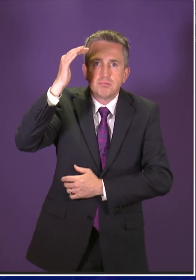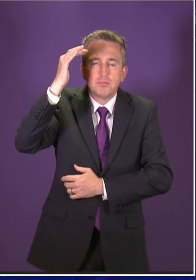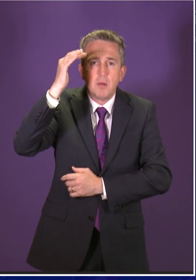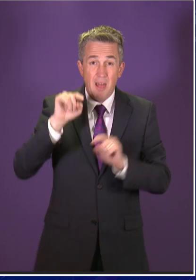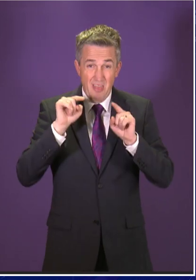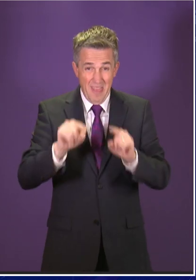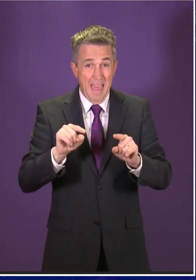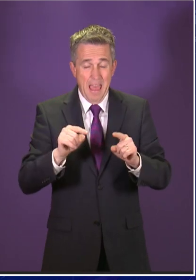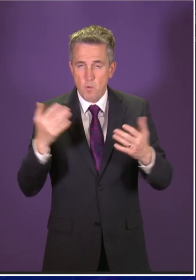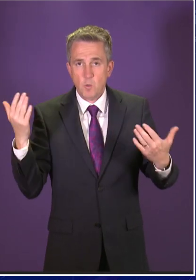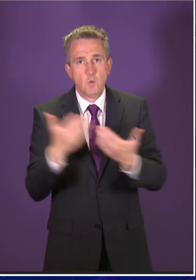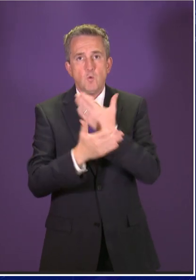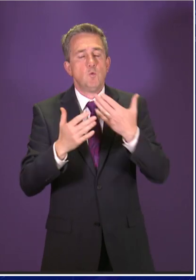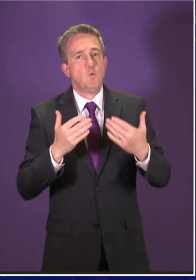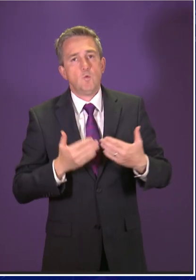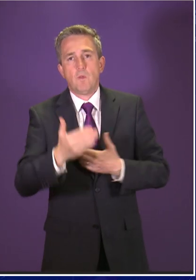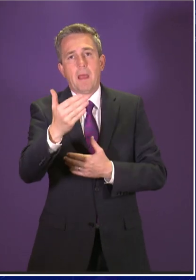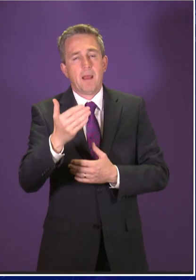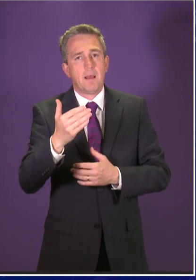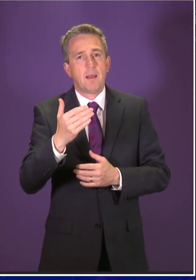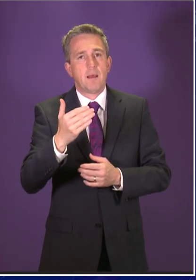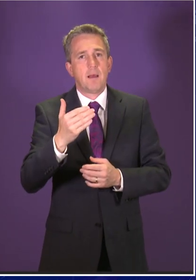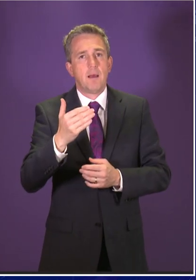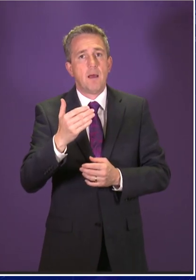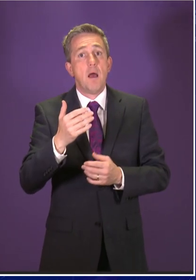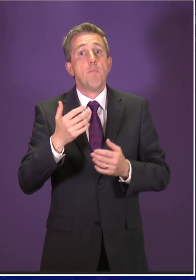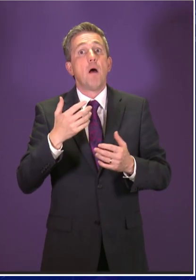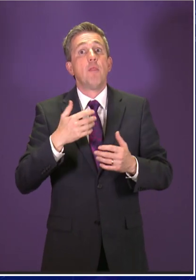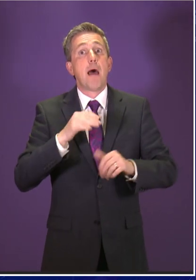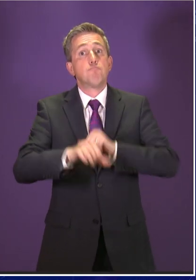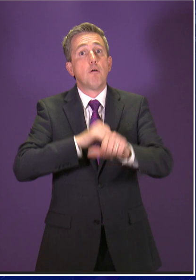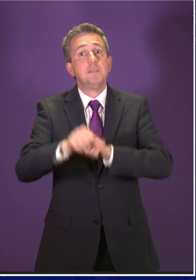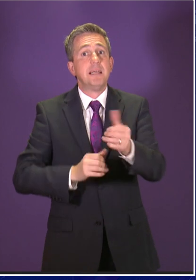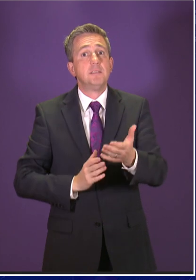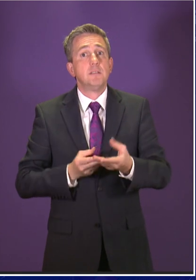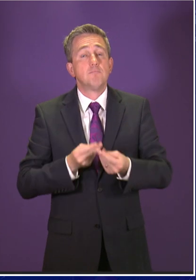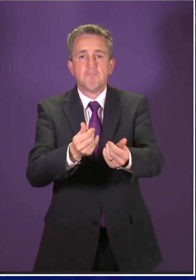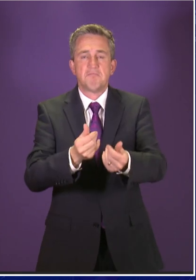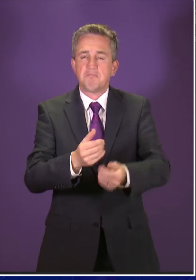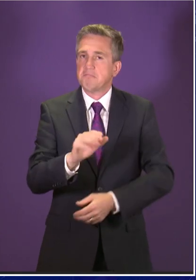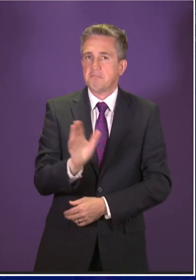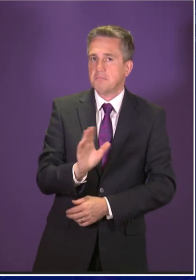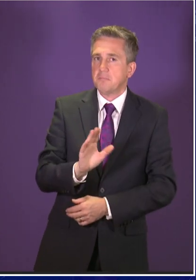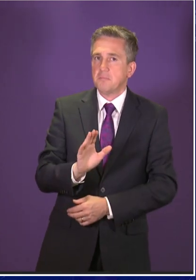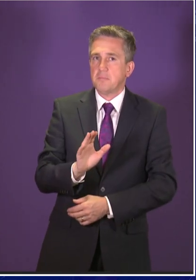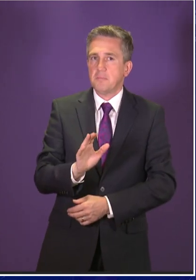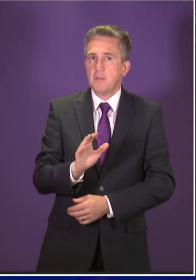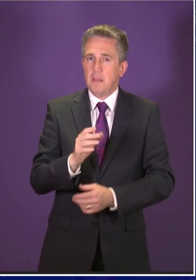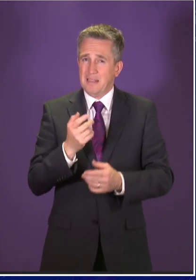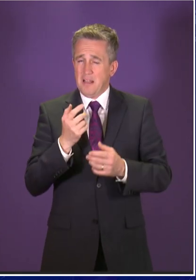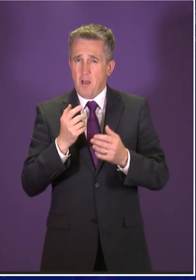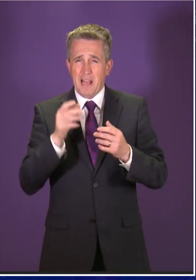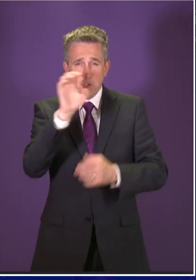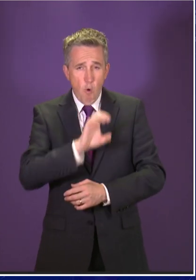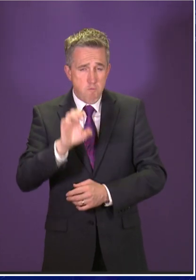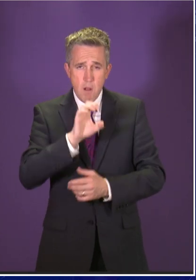a tremendous change. This was not, however, a peaceful process. It involved the destruction of almost every